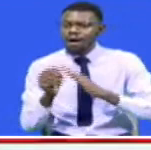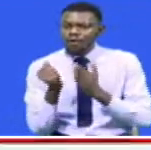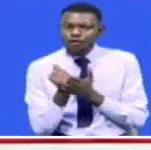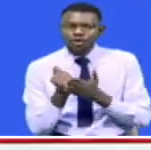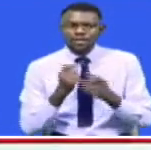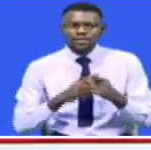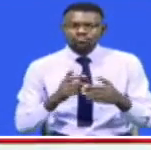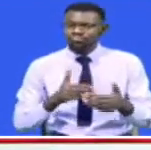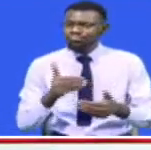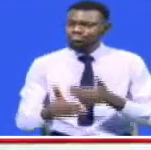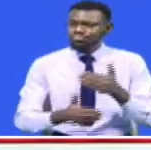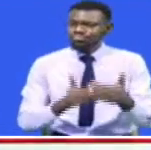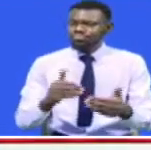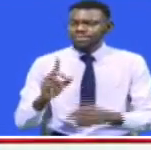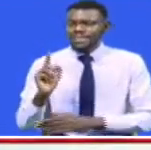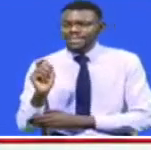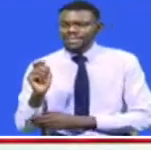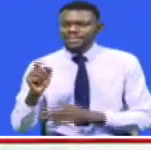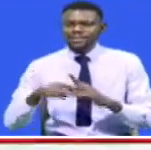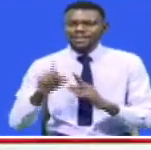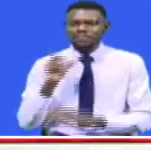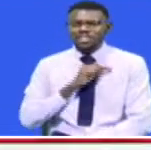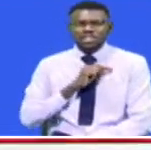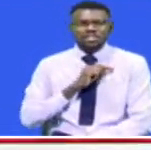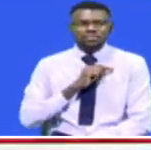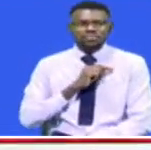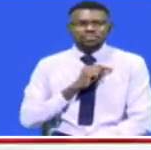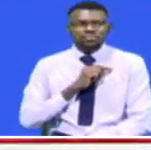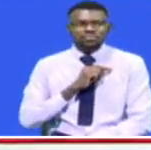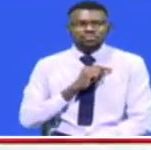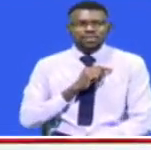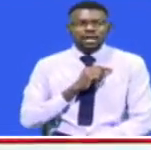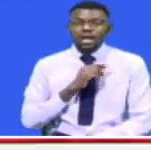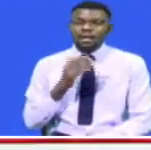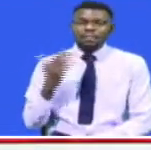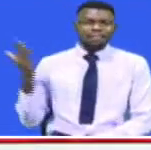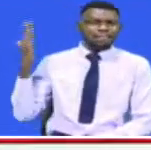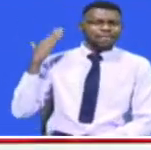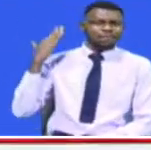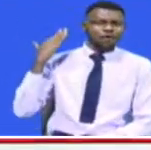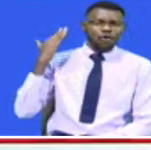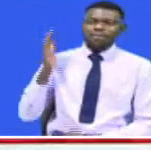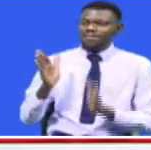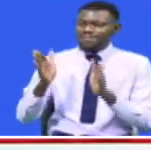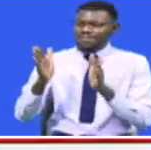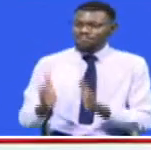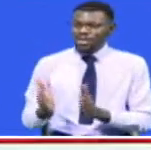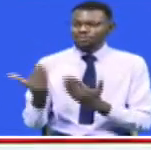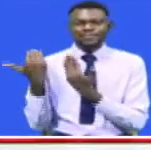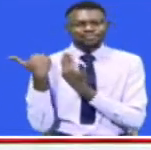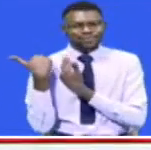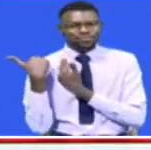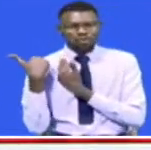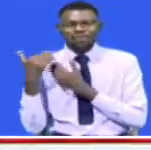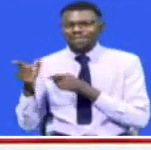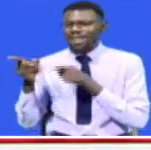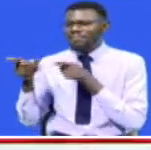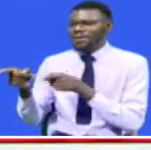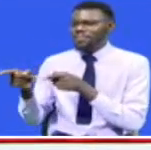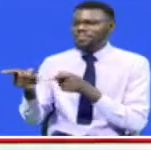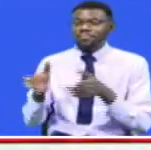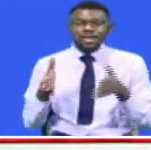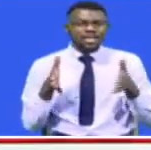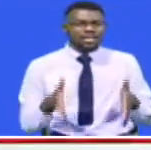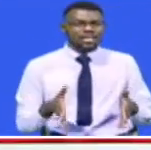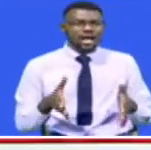process had already begun and appeared to pass the buck to her former colleague in charge of the KEMSA docket. And as Brenda Zedaradido now